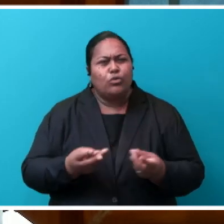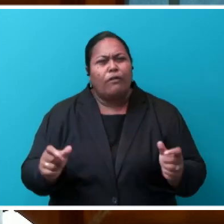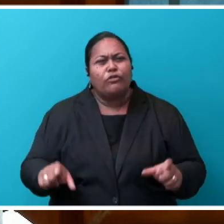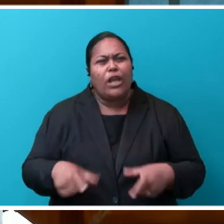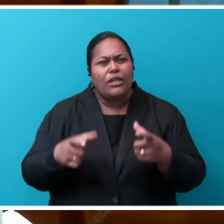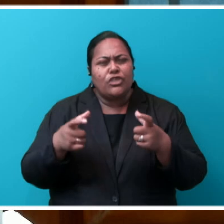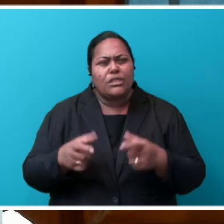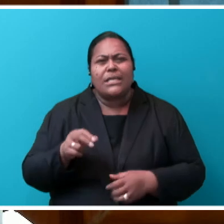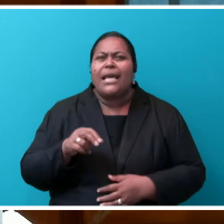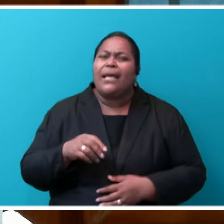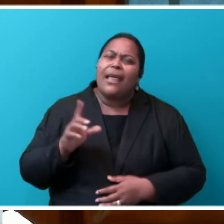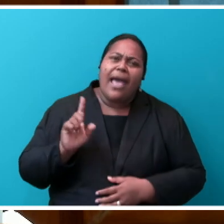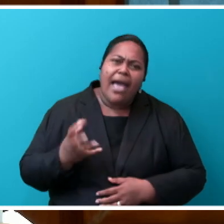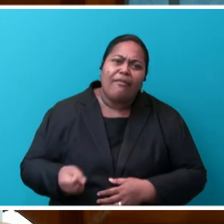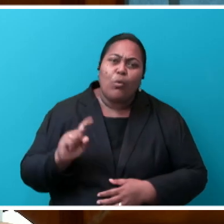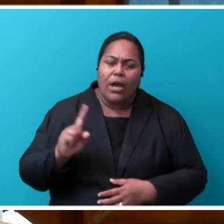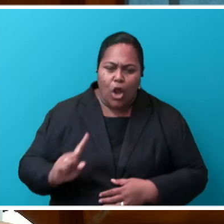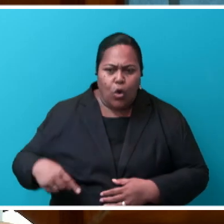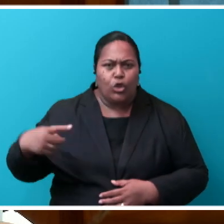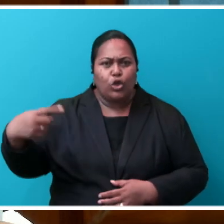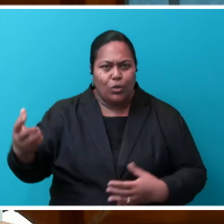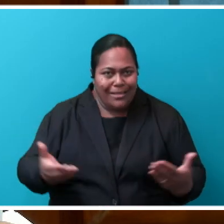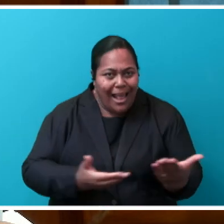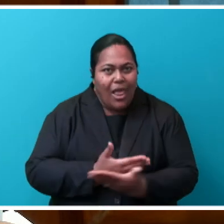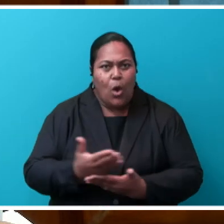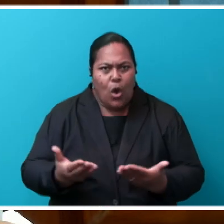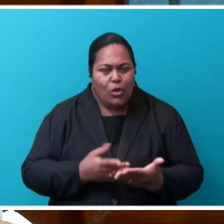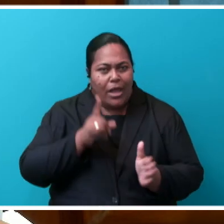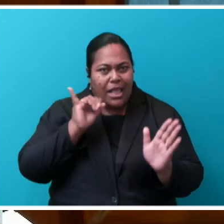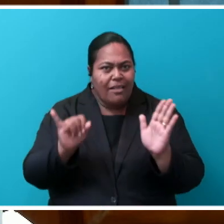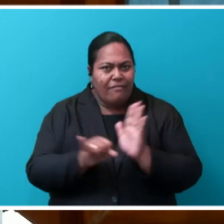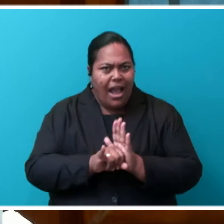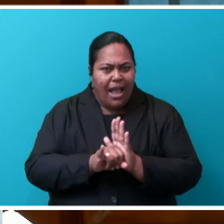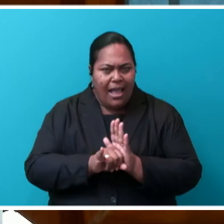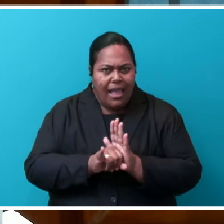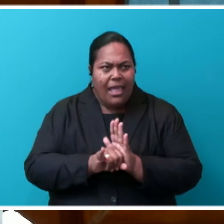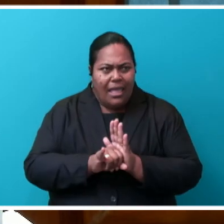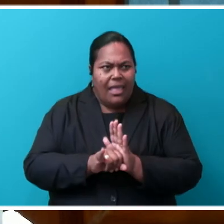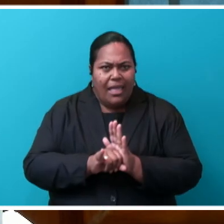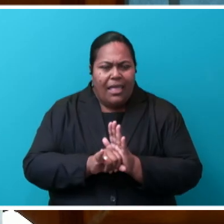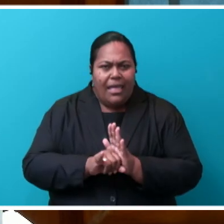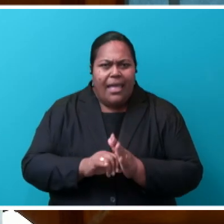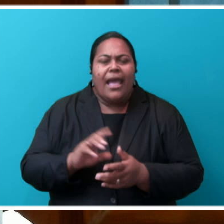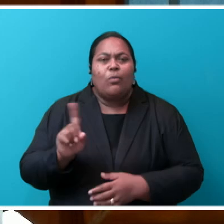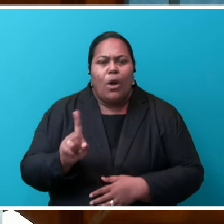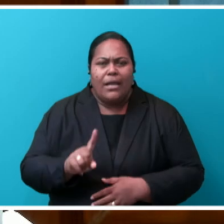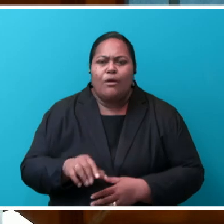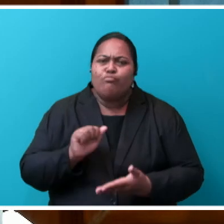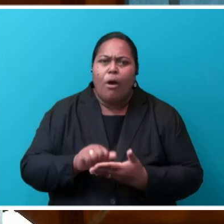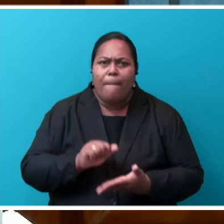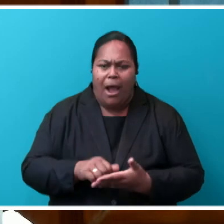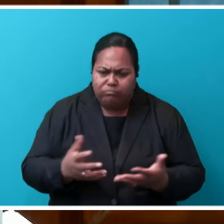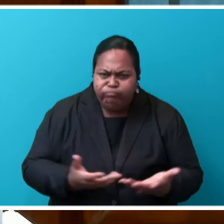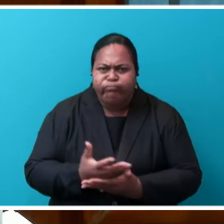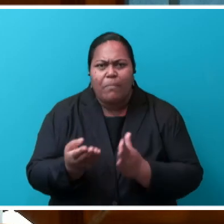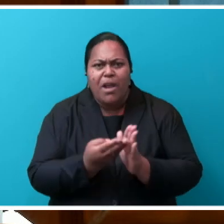dialogue to identify and secure sufficient budgetary allocation to support salary increments, as well as